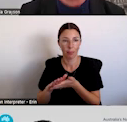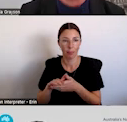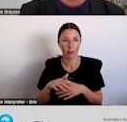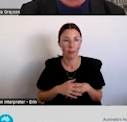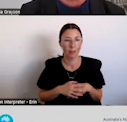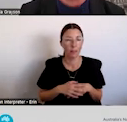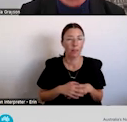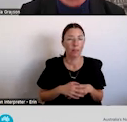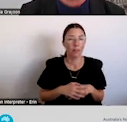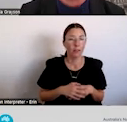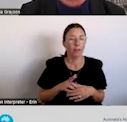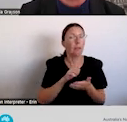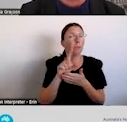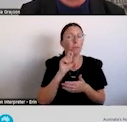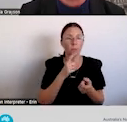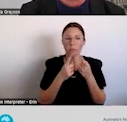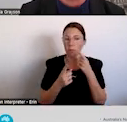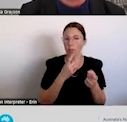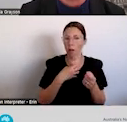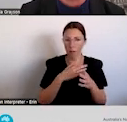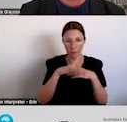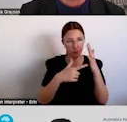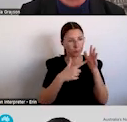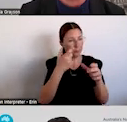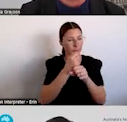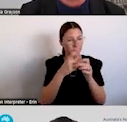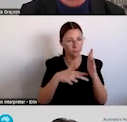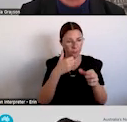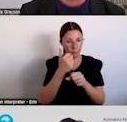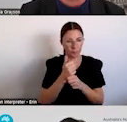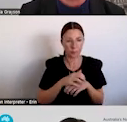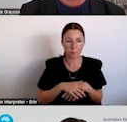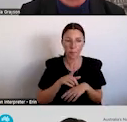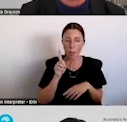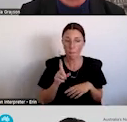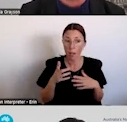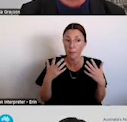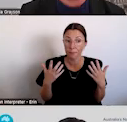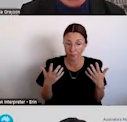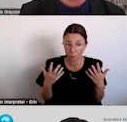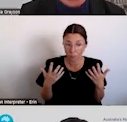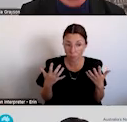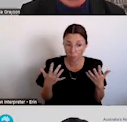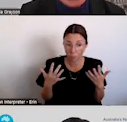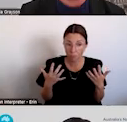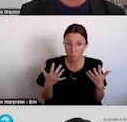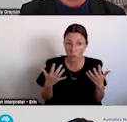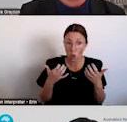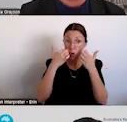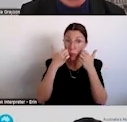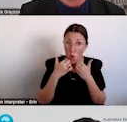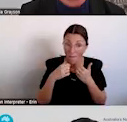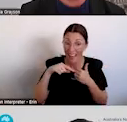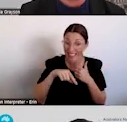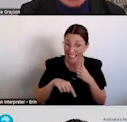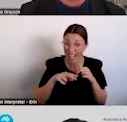that later if people are interested. To prove that this piece of file or image is from me